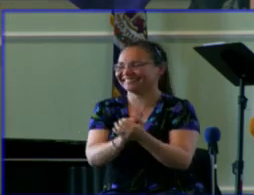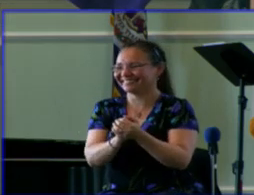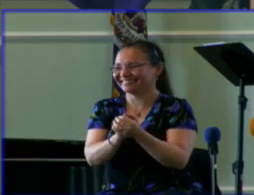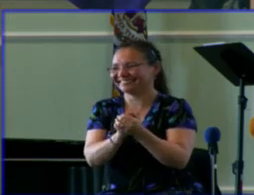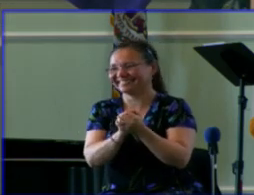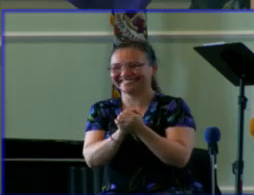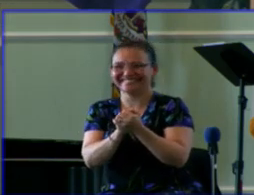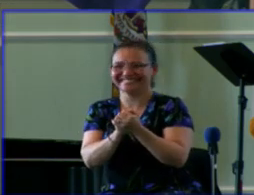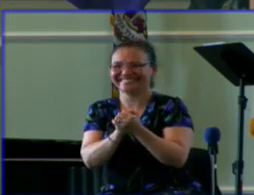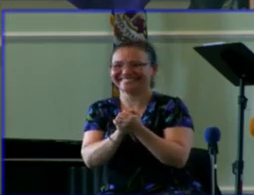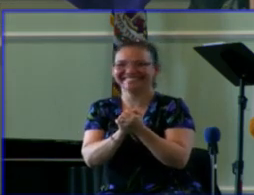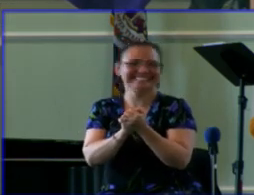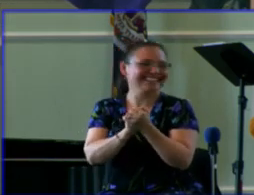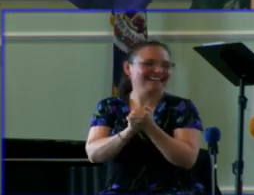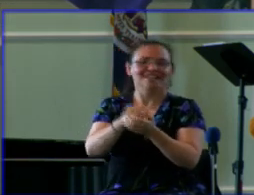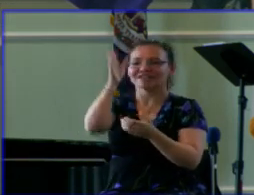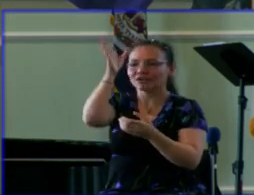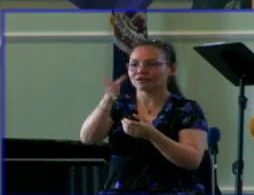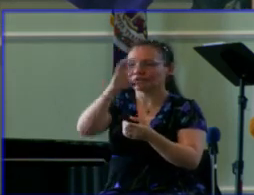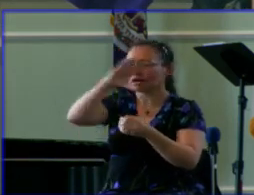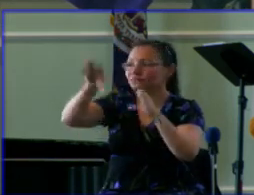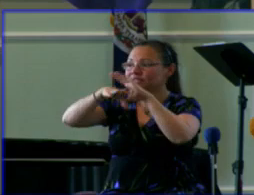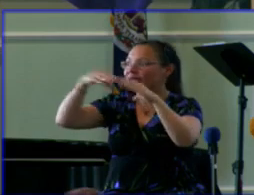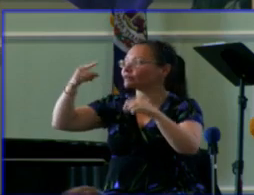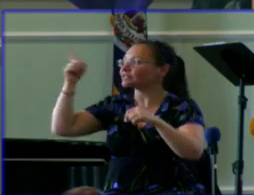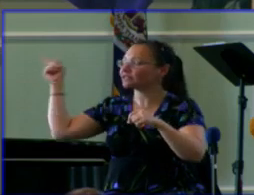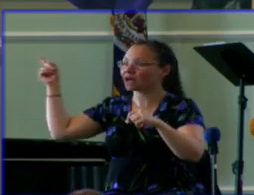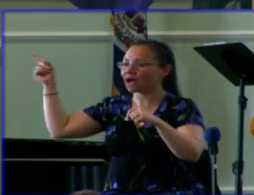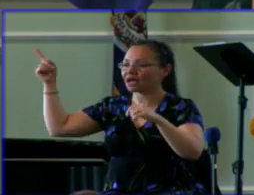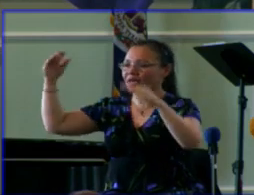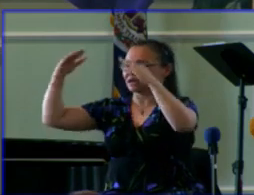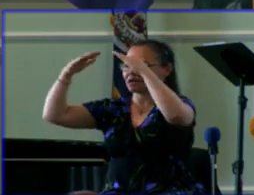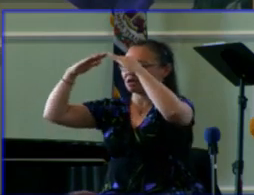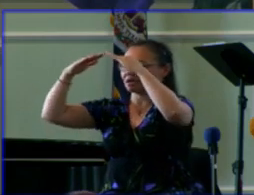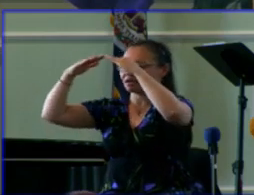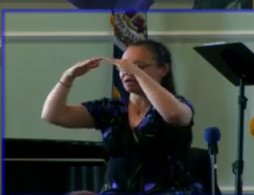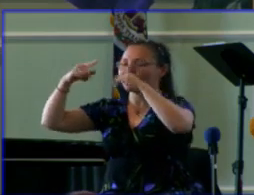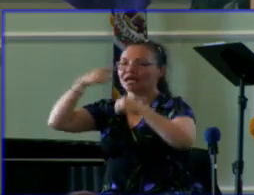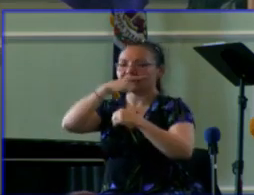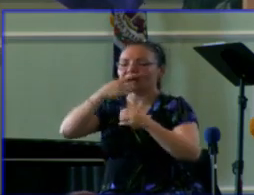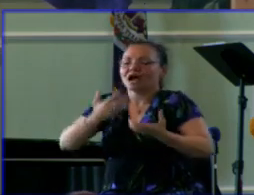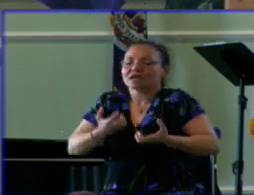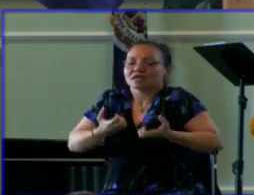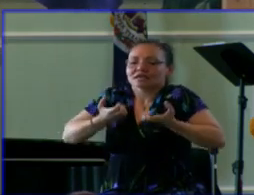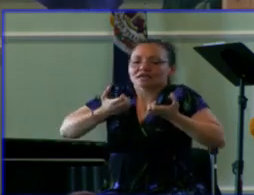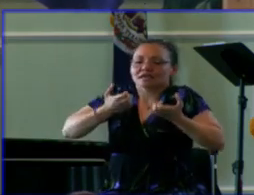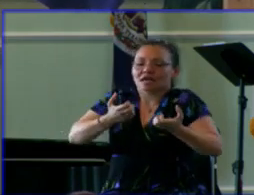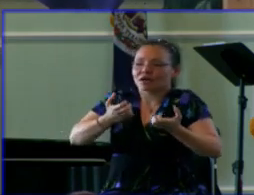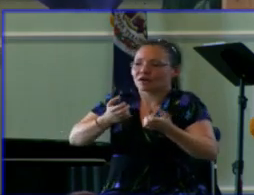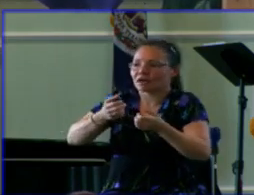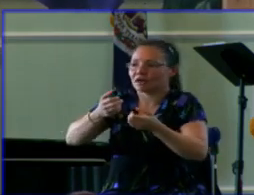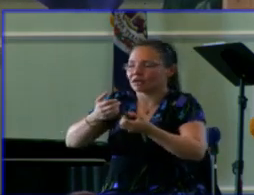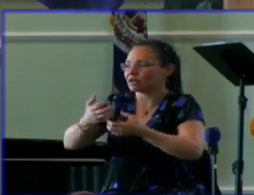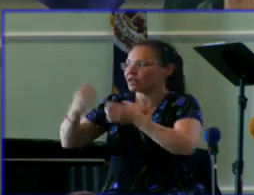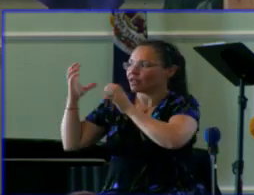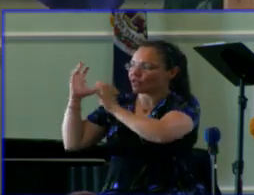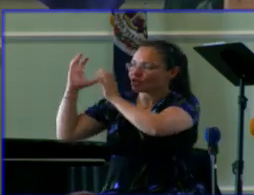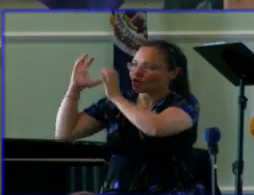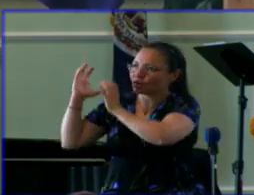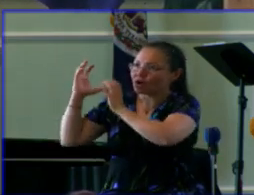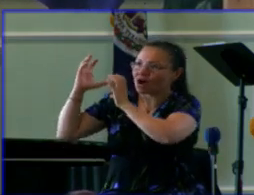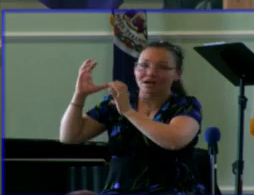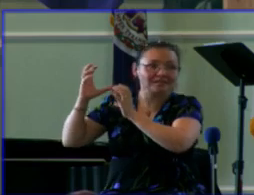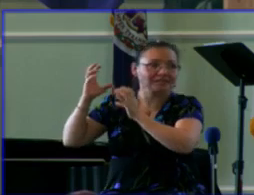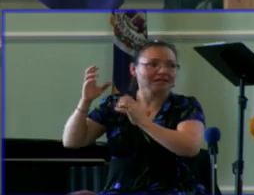the cross was there in the tent, and so I carry this cross up the hill